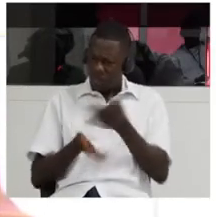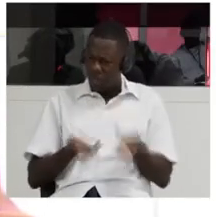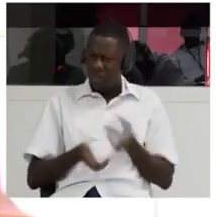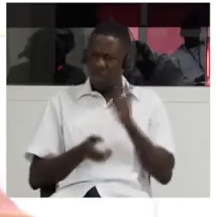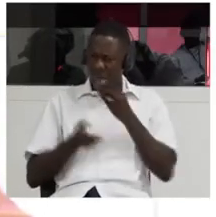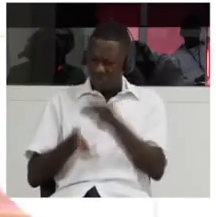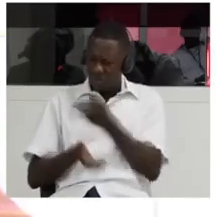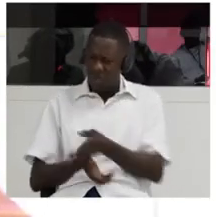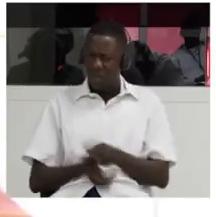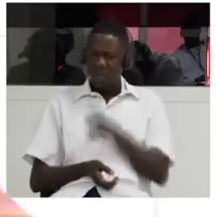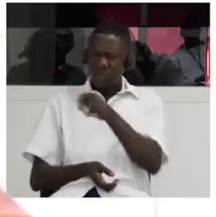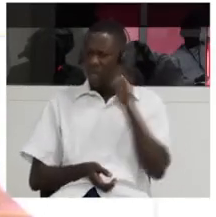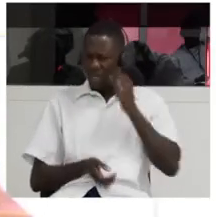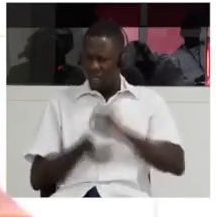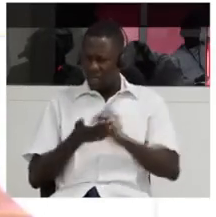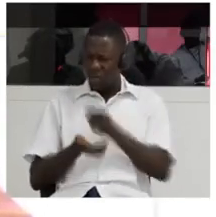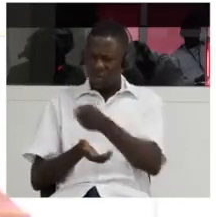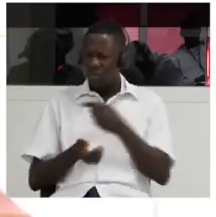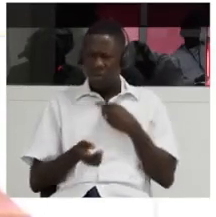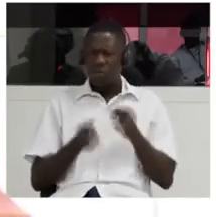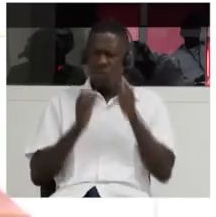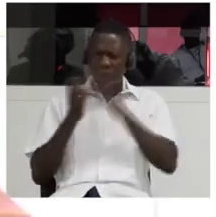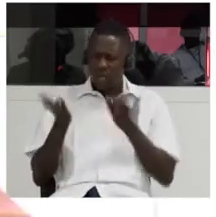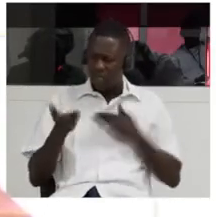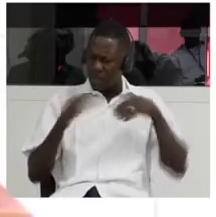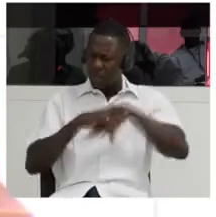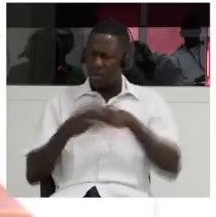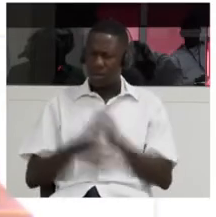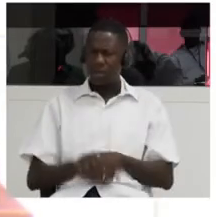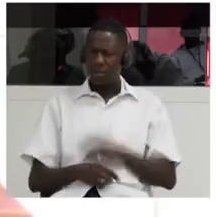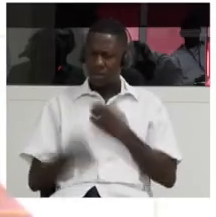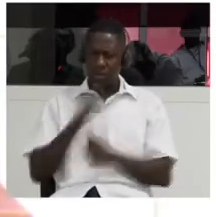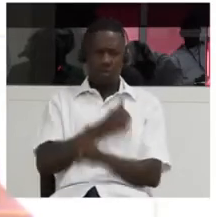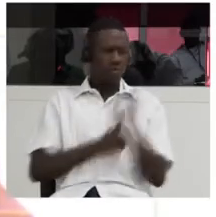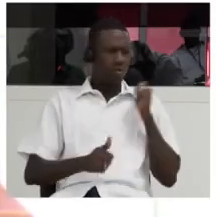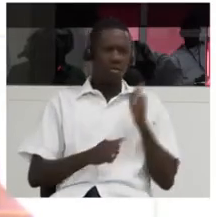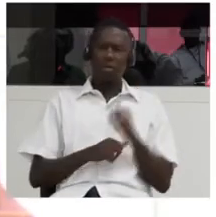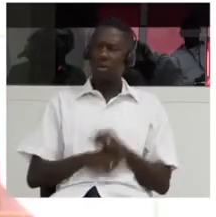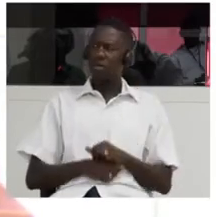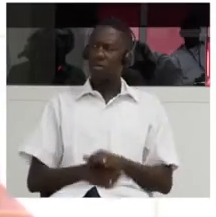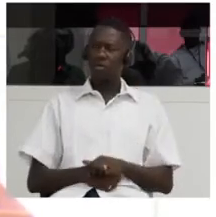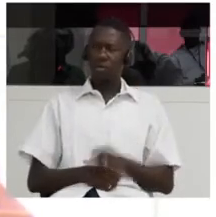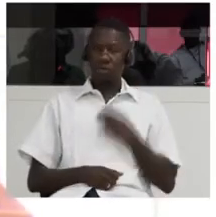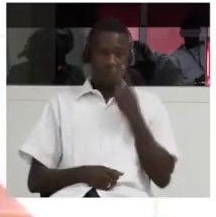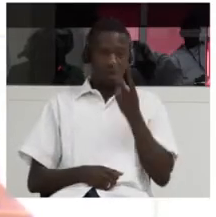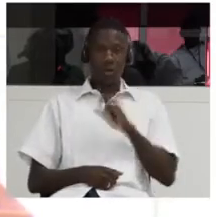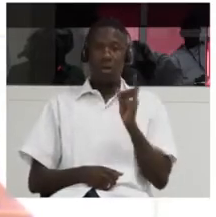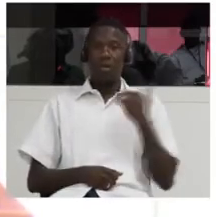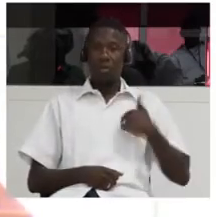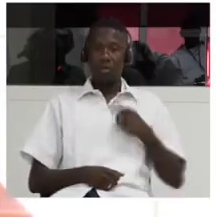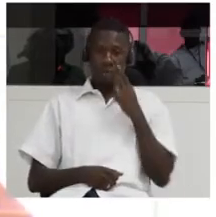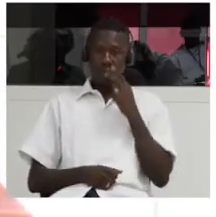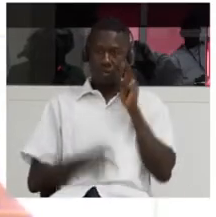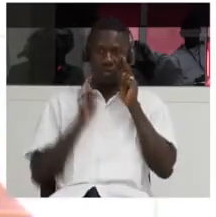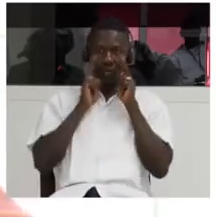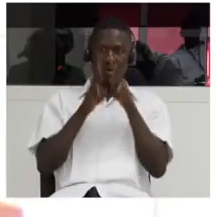shouldn't be on operations." But I turned my back to see whether people were watching at me. I know that, yes, they have seen what I